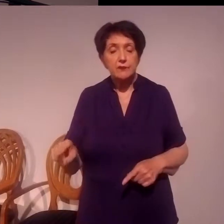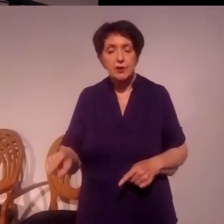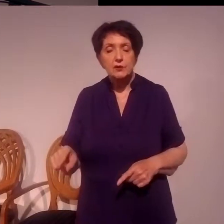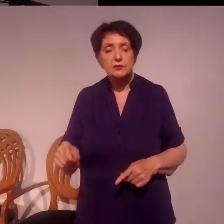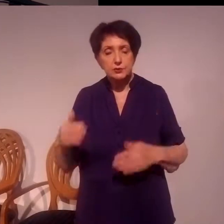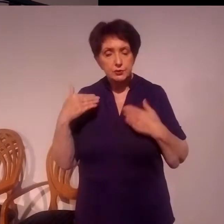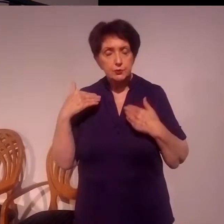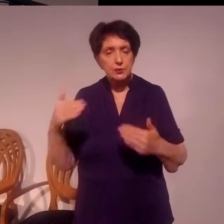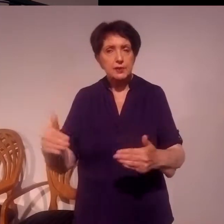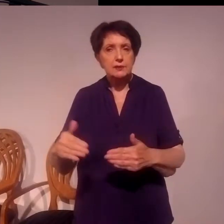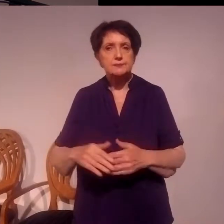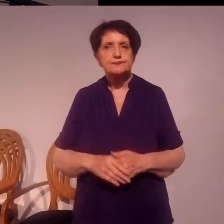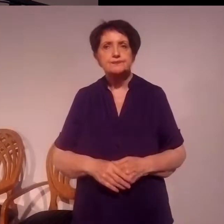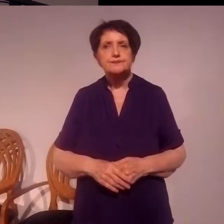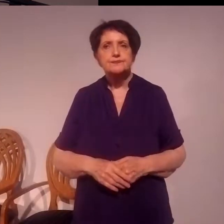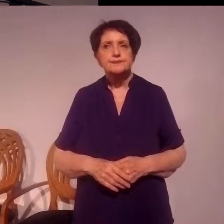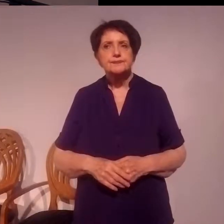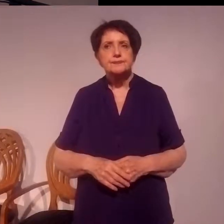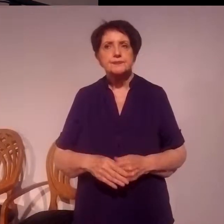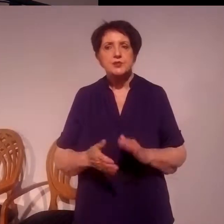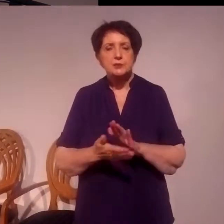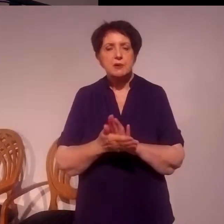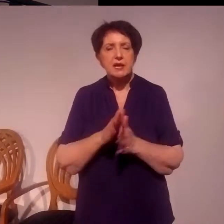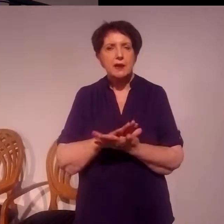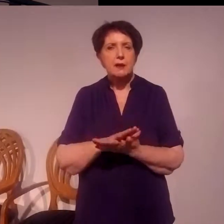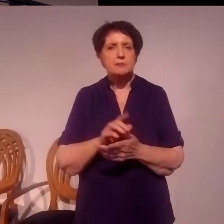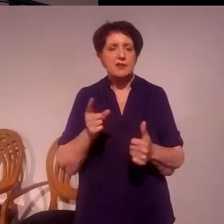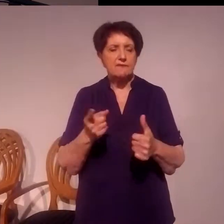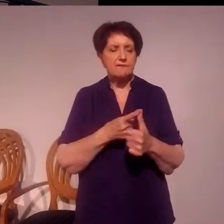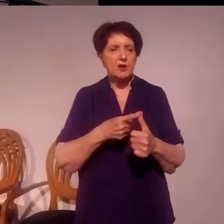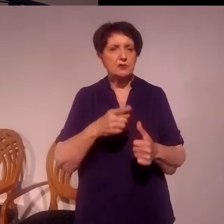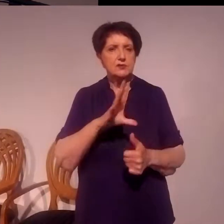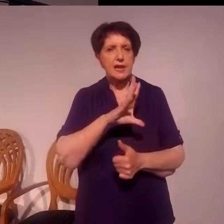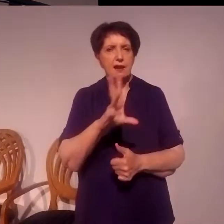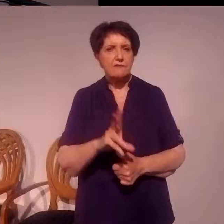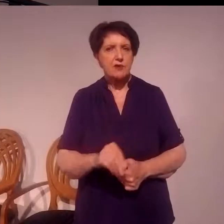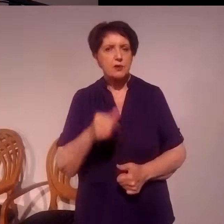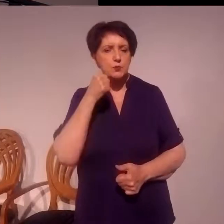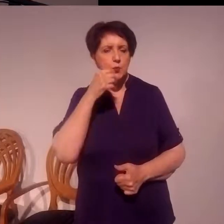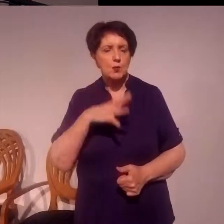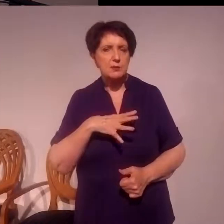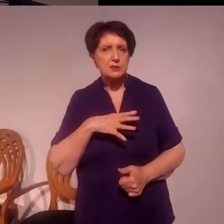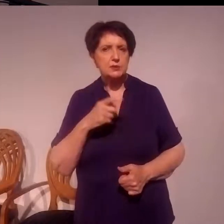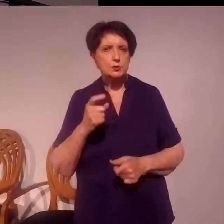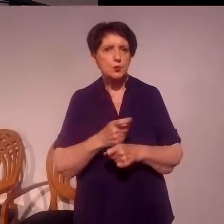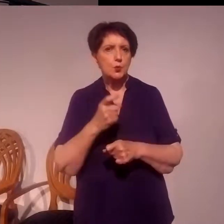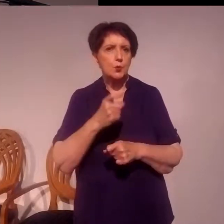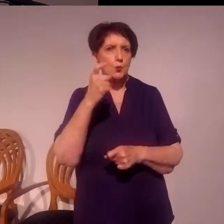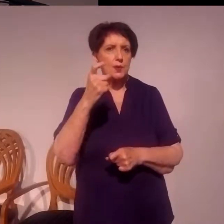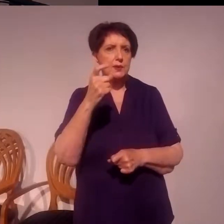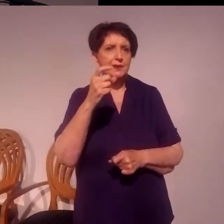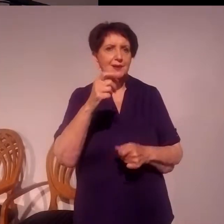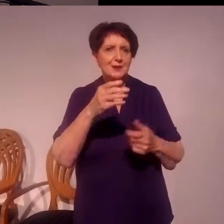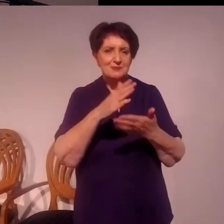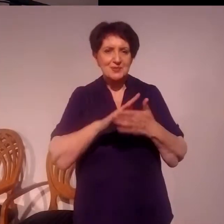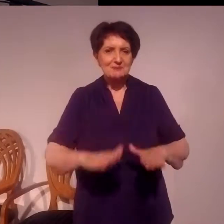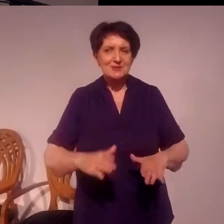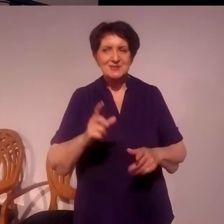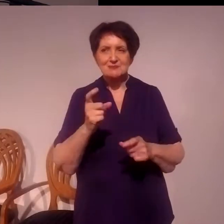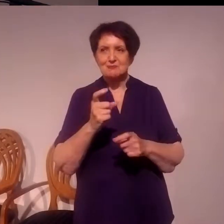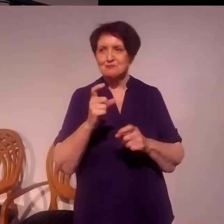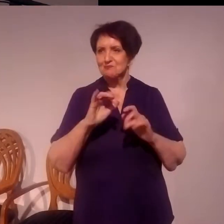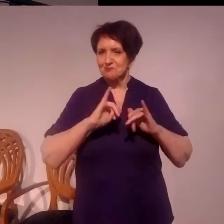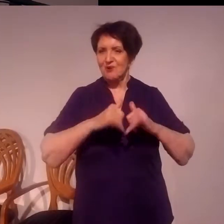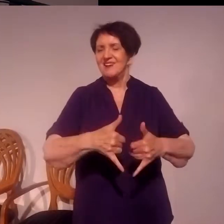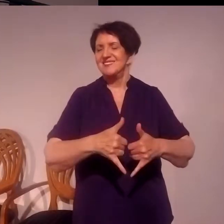went on, because of this, she went on to become the first African woman to win a Nobel Peace Prize. Now,